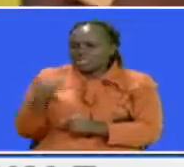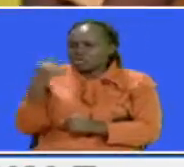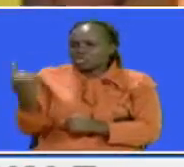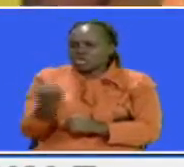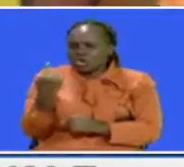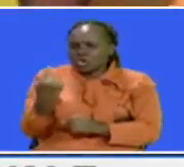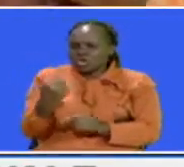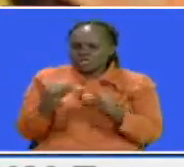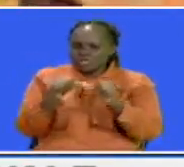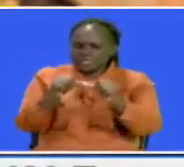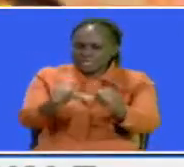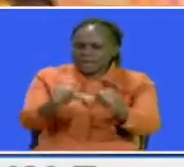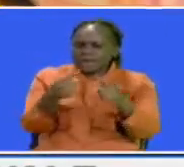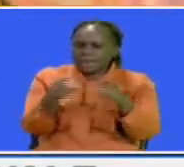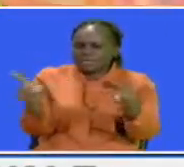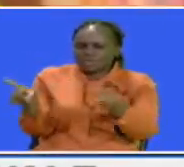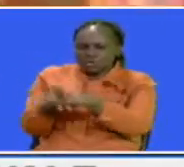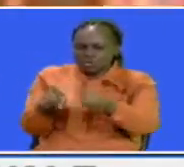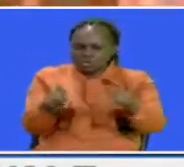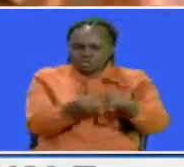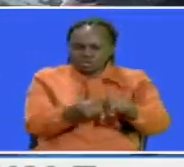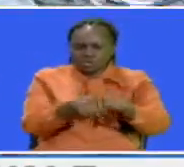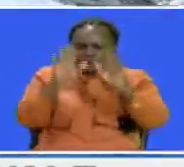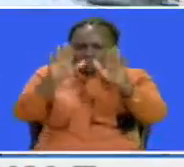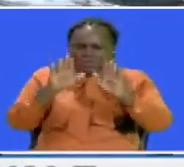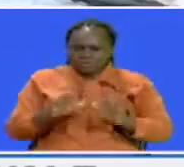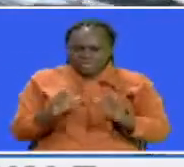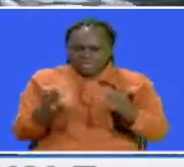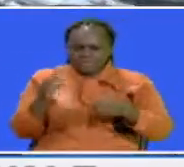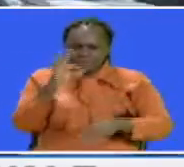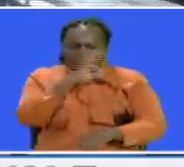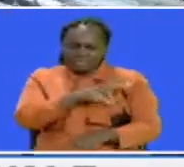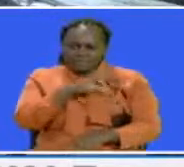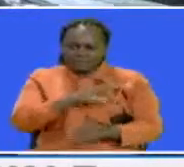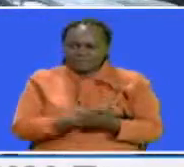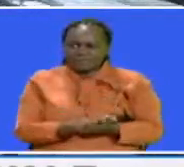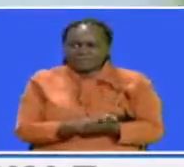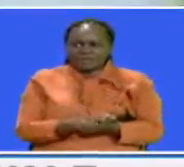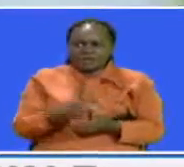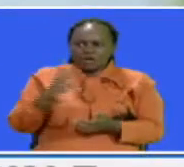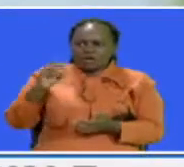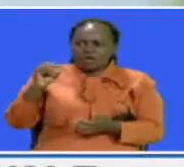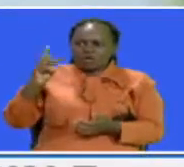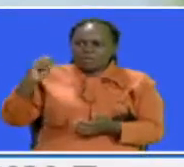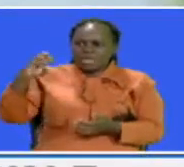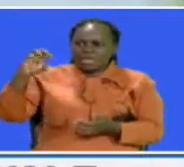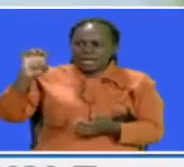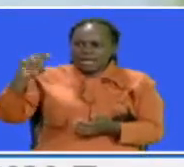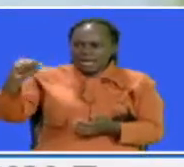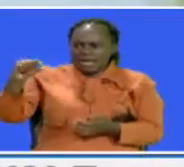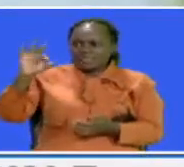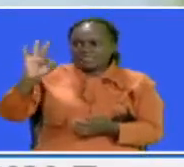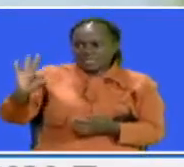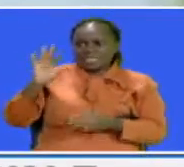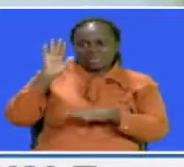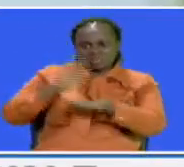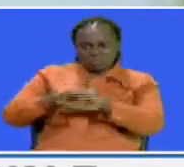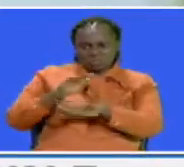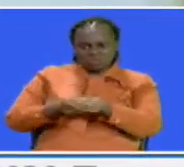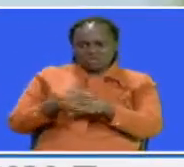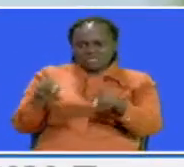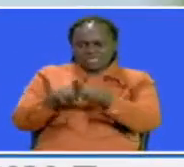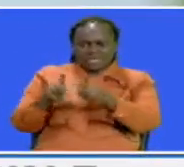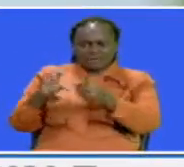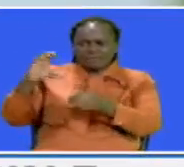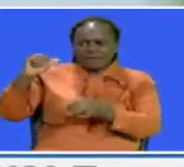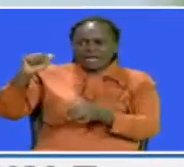only for sustenance, but also as a key source of income. The omega-3 content is good, and then there are also calcium